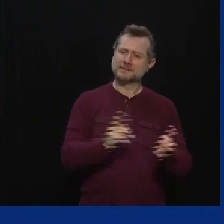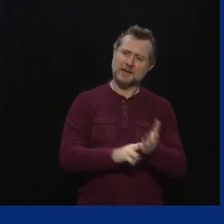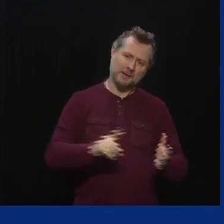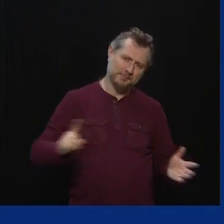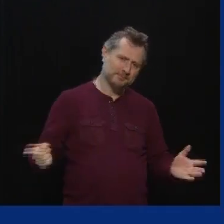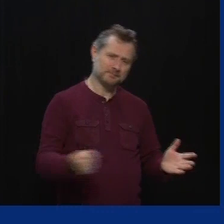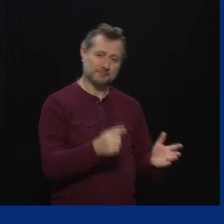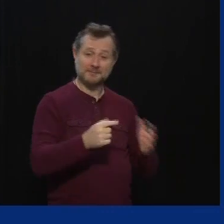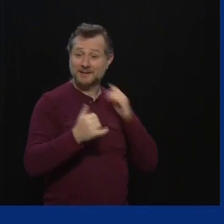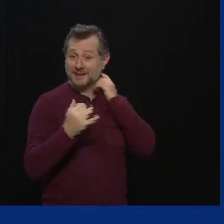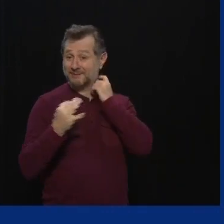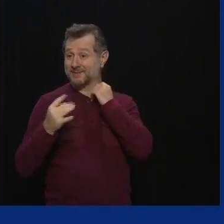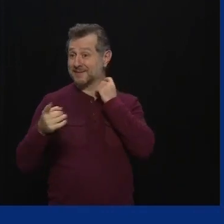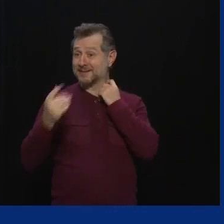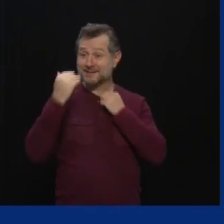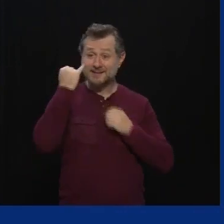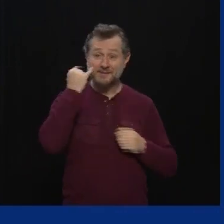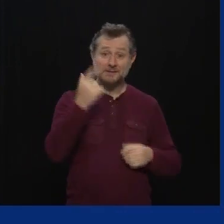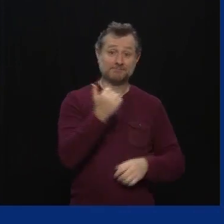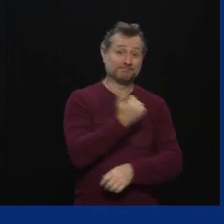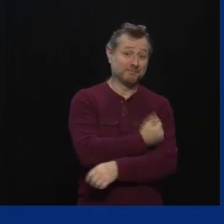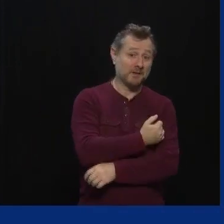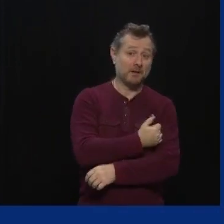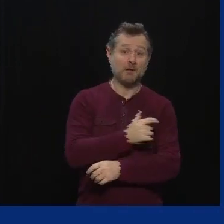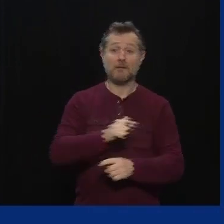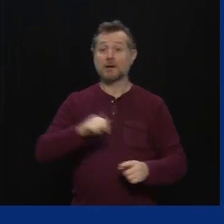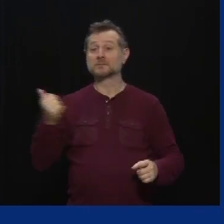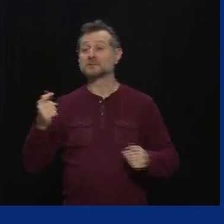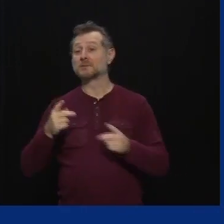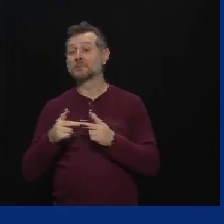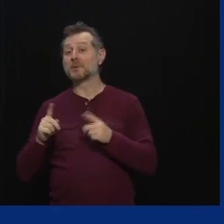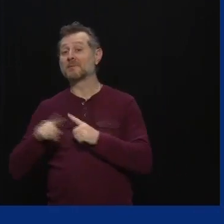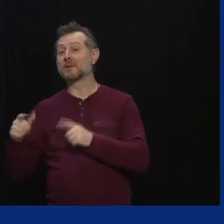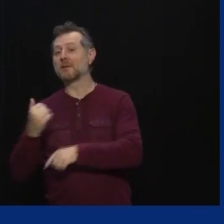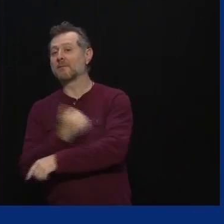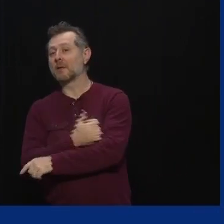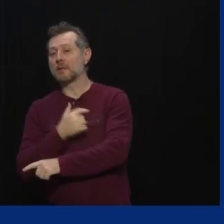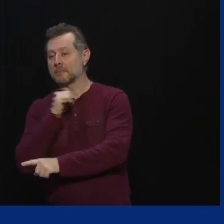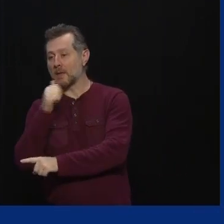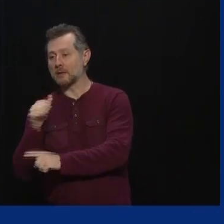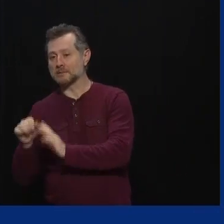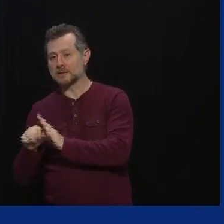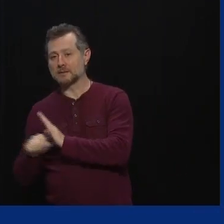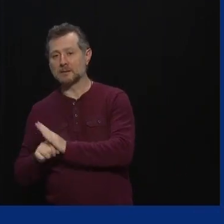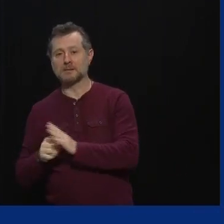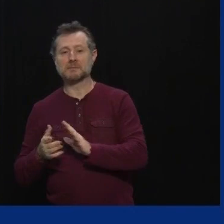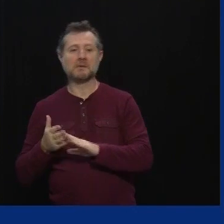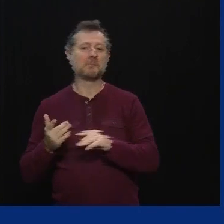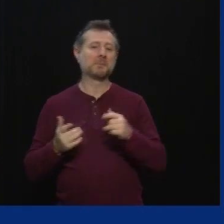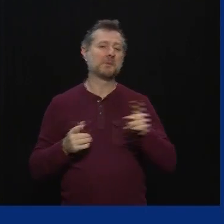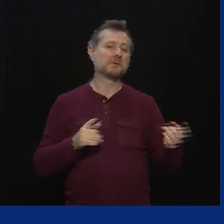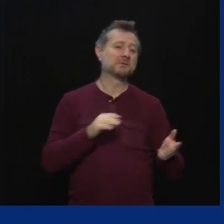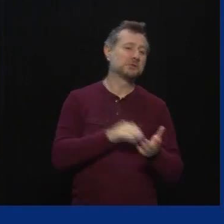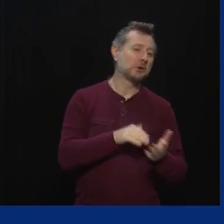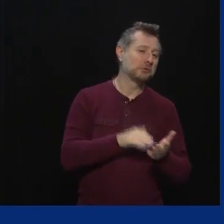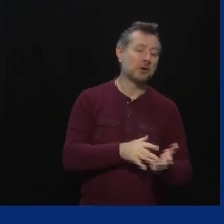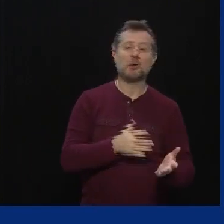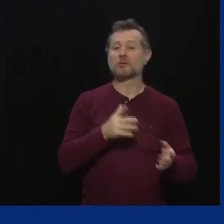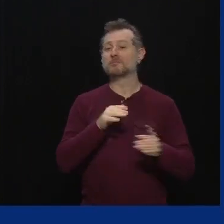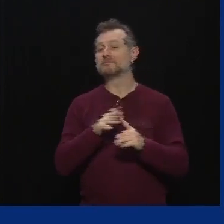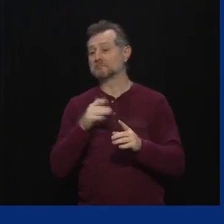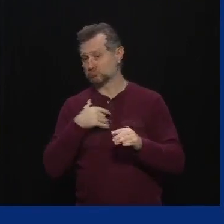you're vaccinated at a non-state-run site, you probably received a reminder from your provider as well. So let's get people boosted for